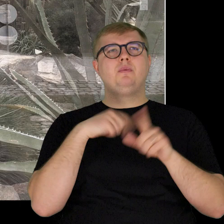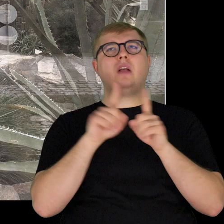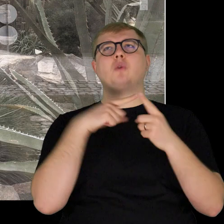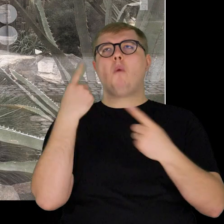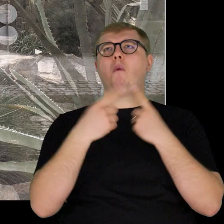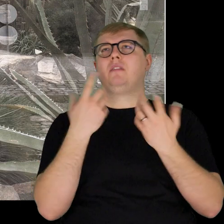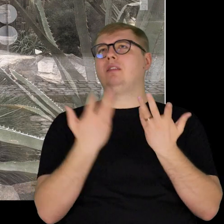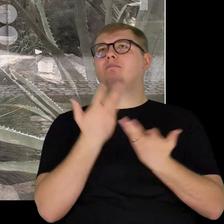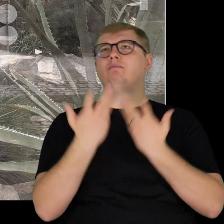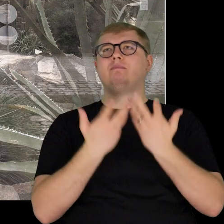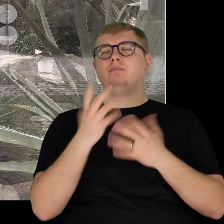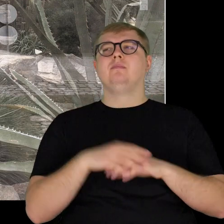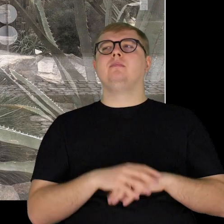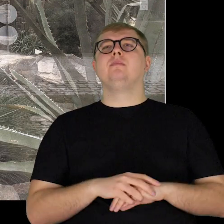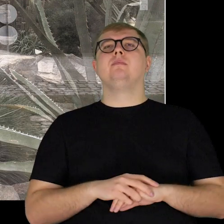you the